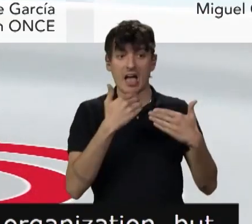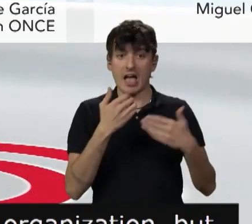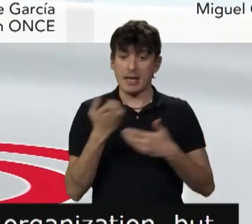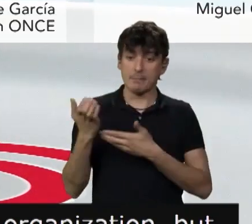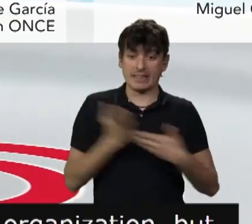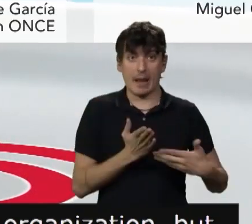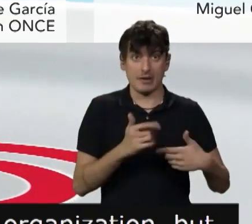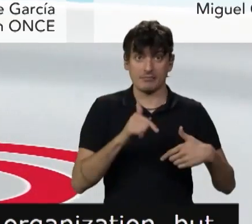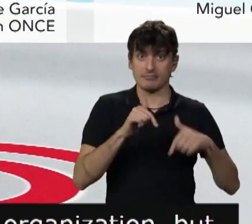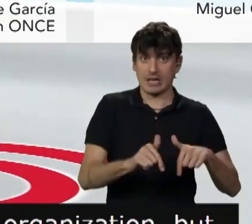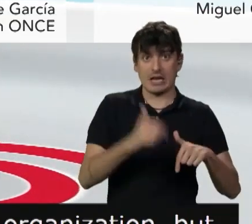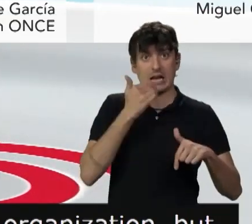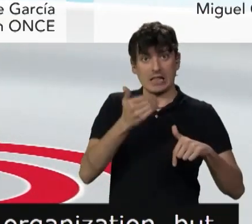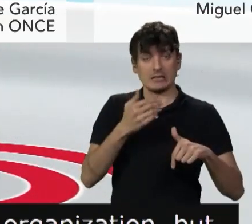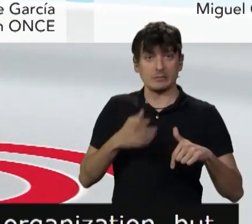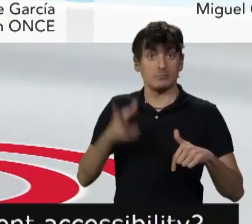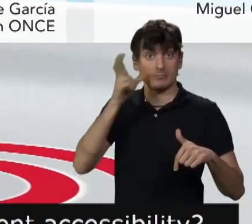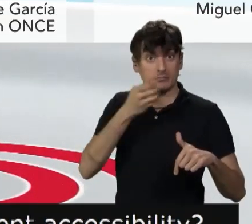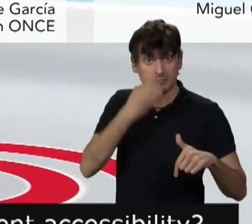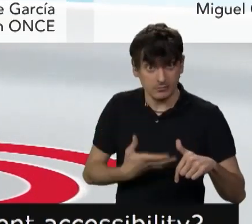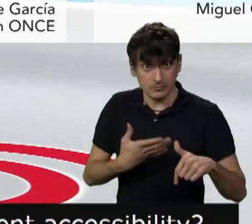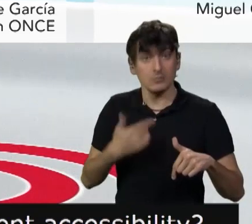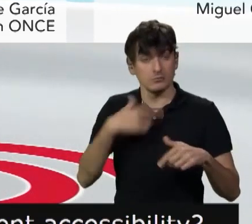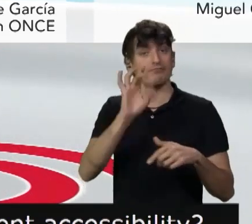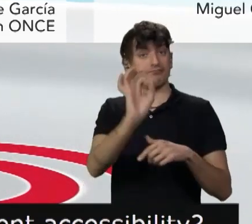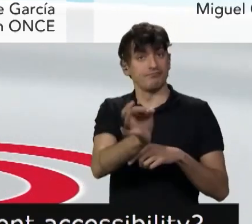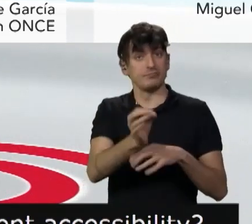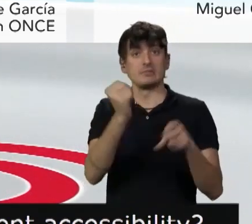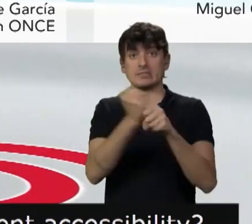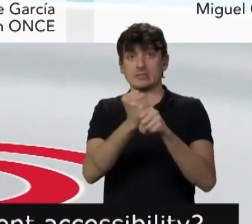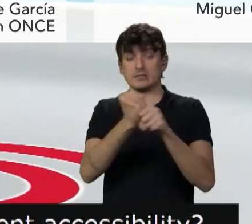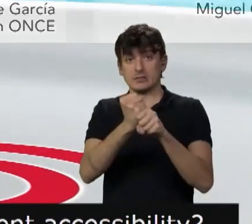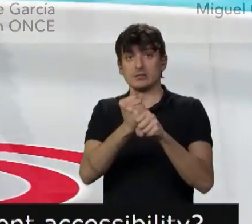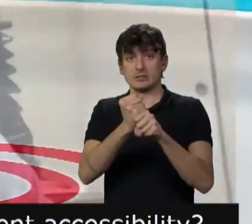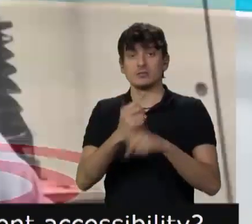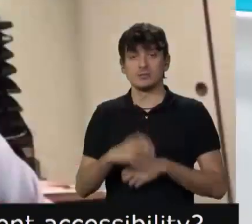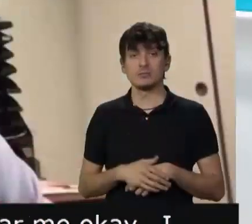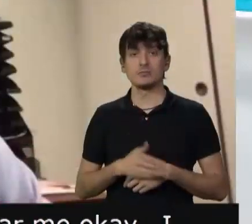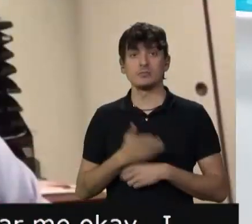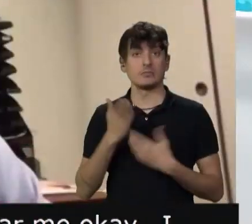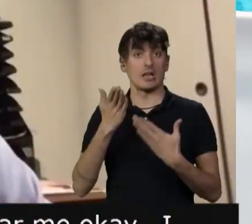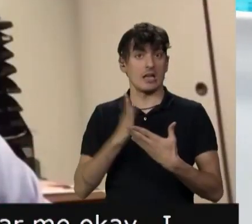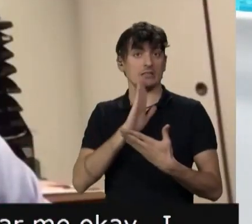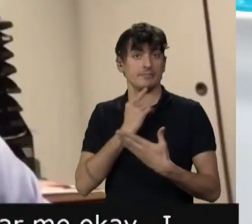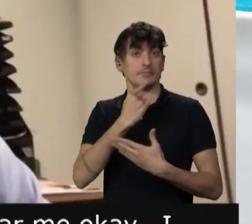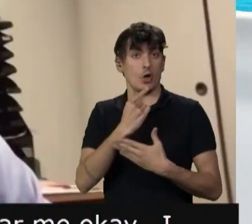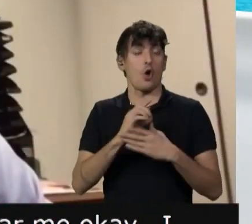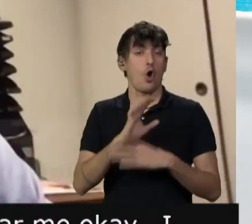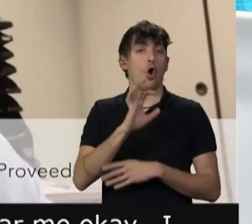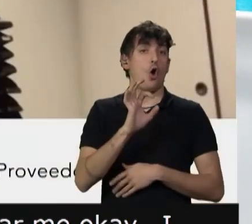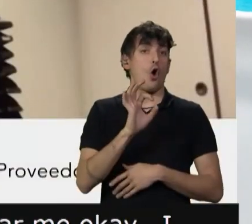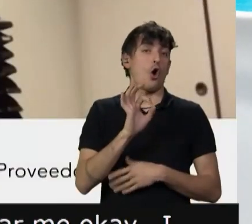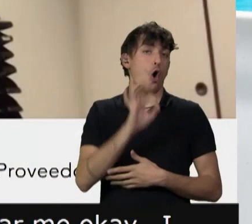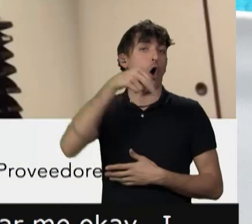Okay, hope everyone can hear me okay. I work in a European association for people